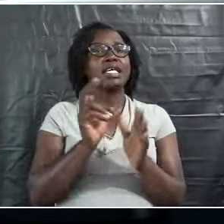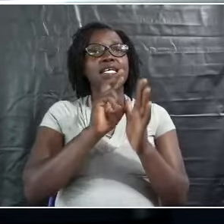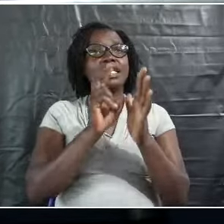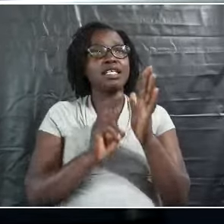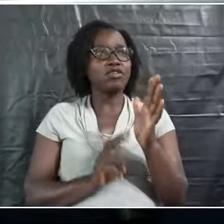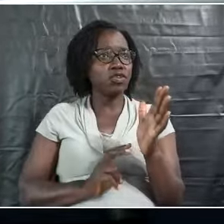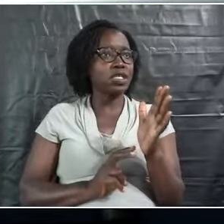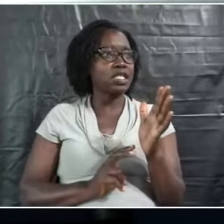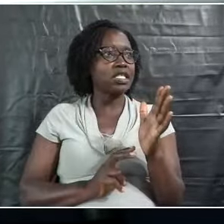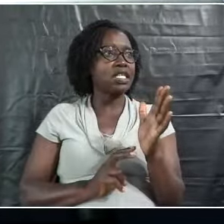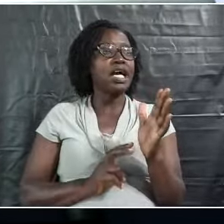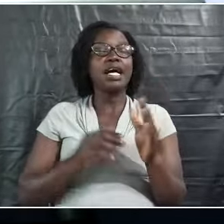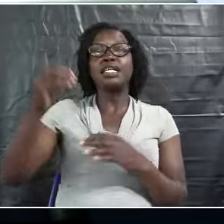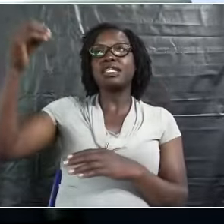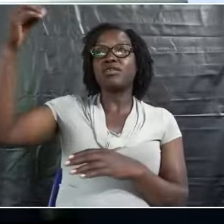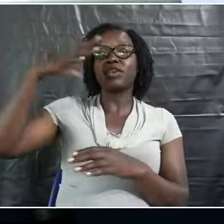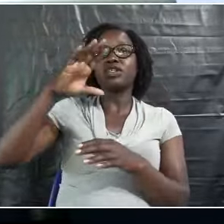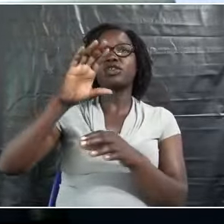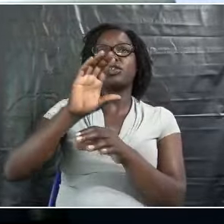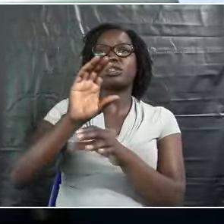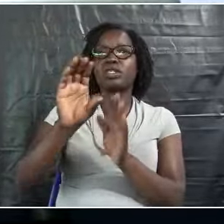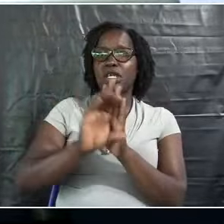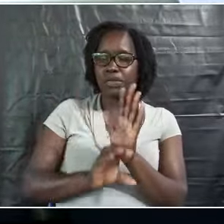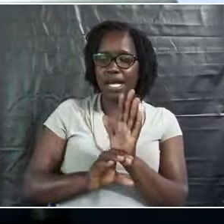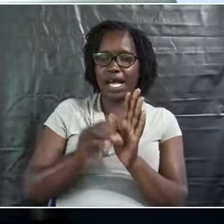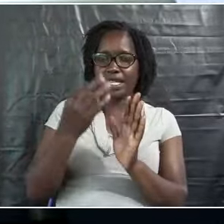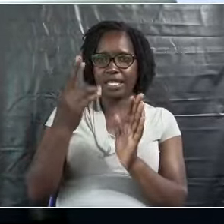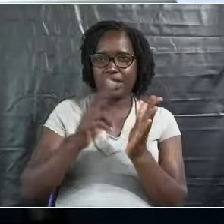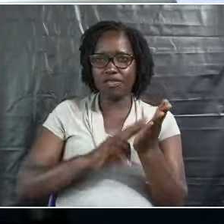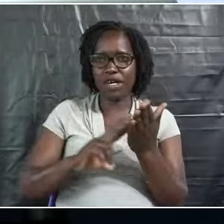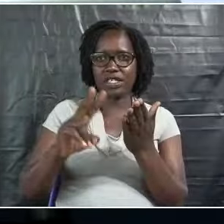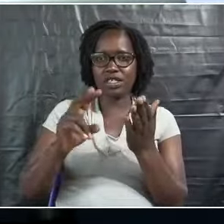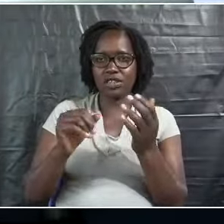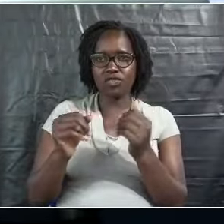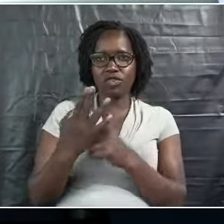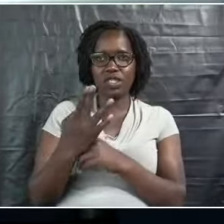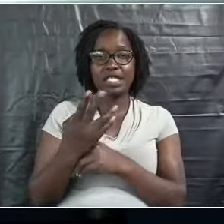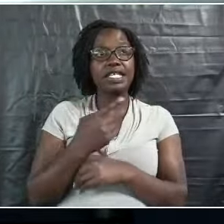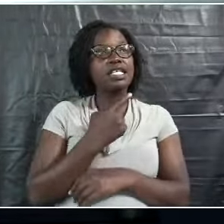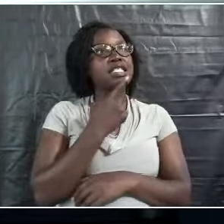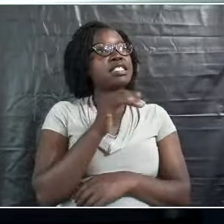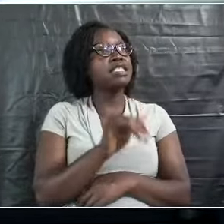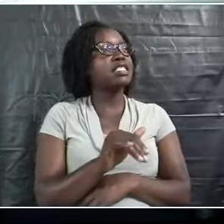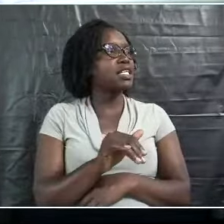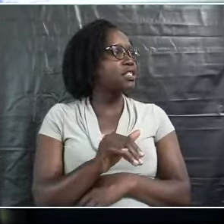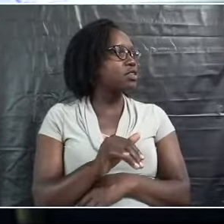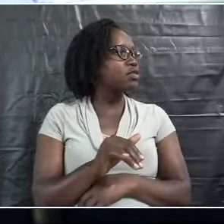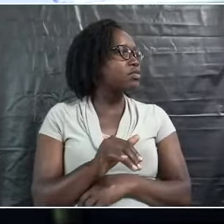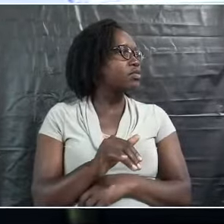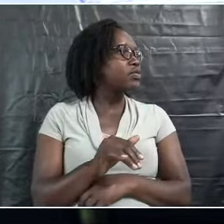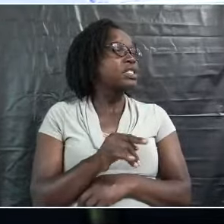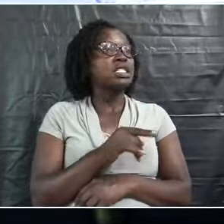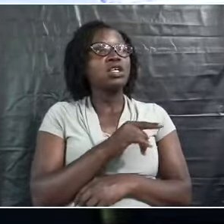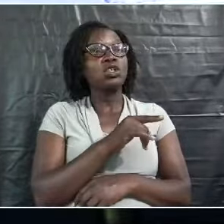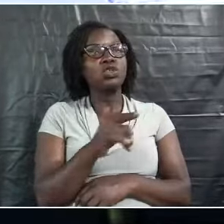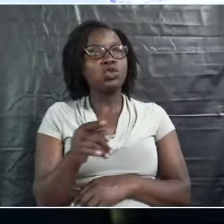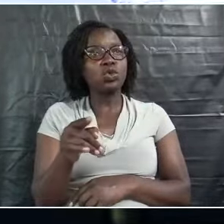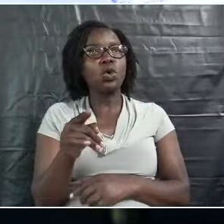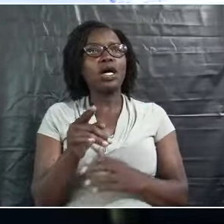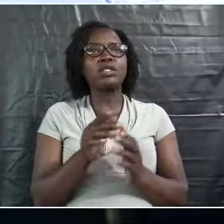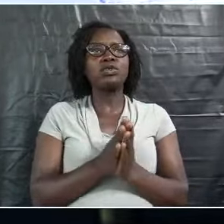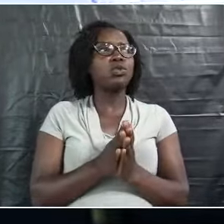in Revelation chapter 3 from 14, it says, Laodicea, you are to be